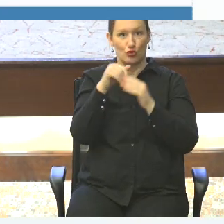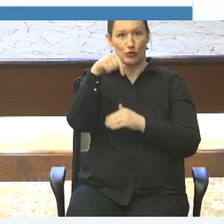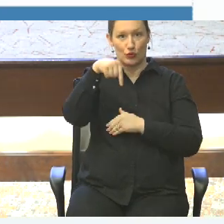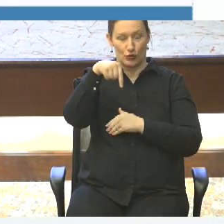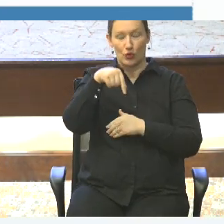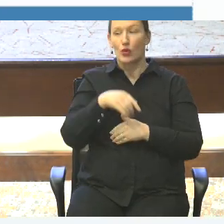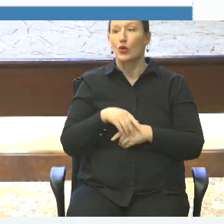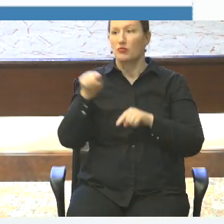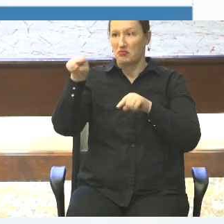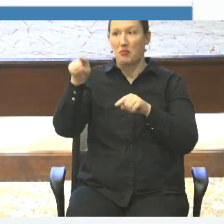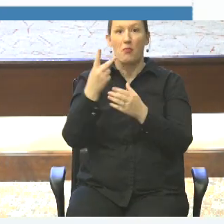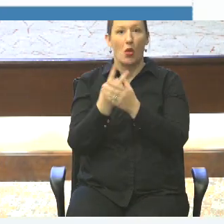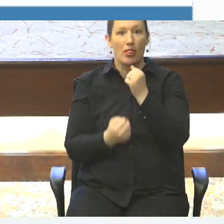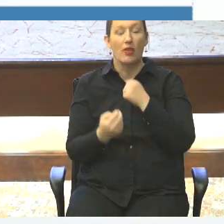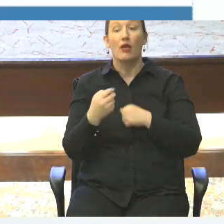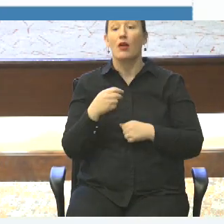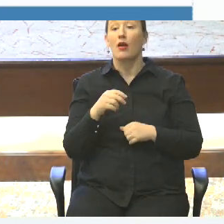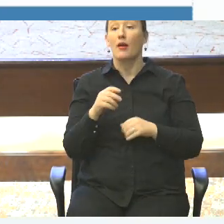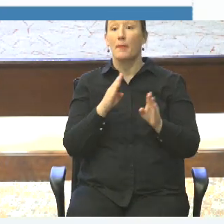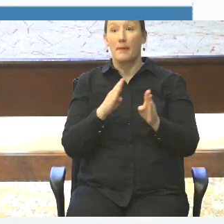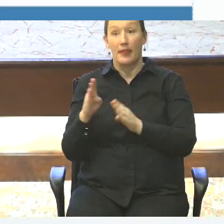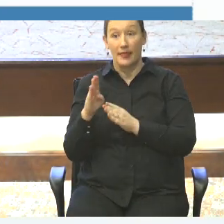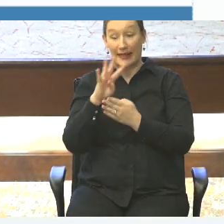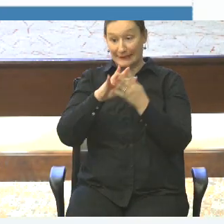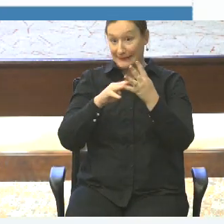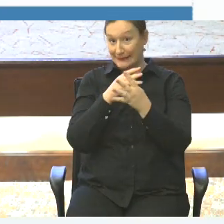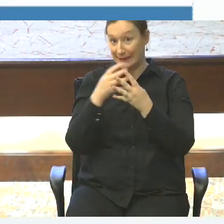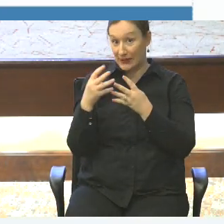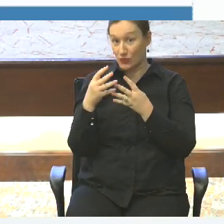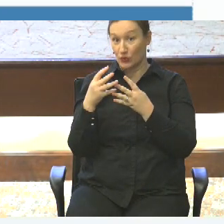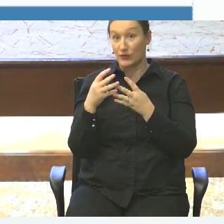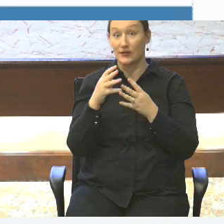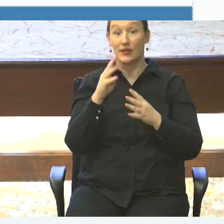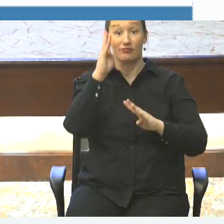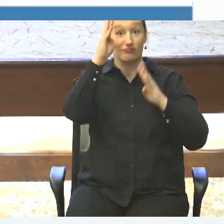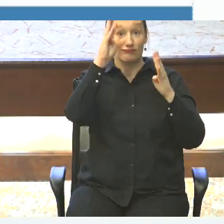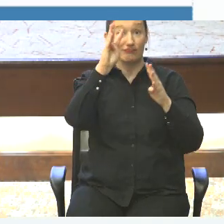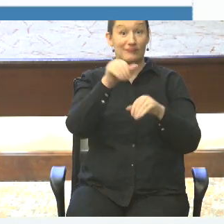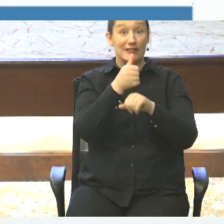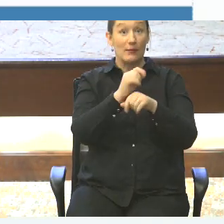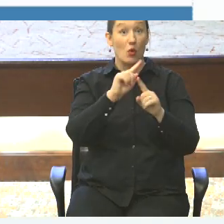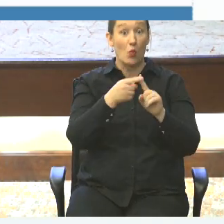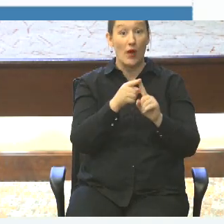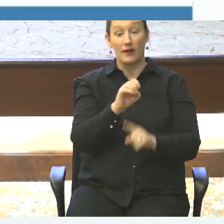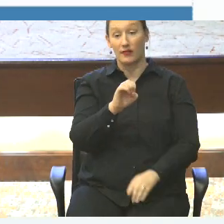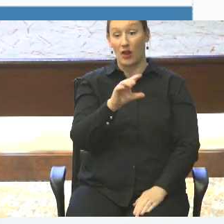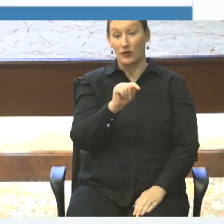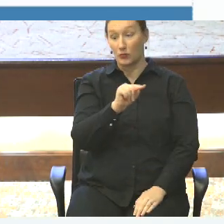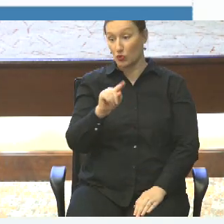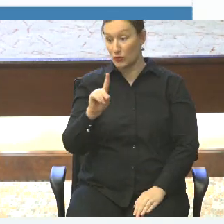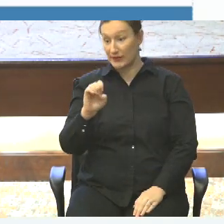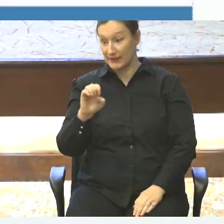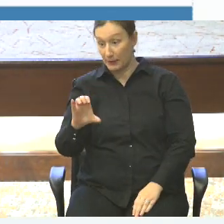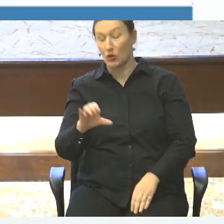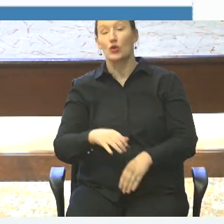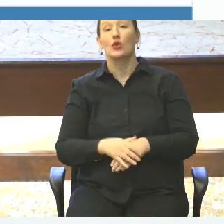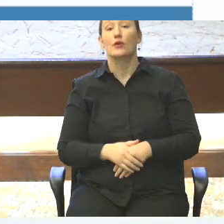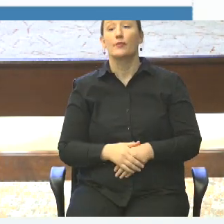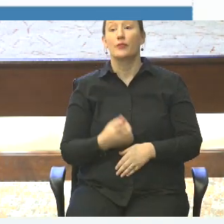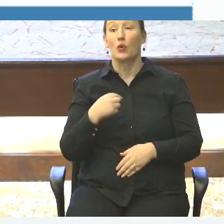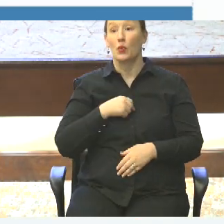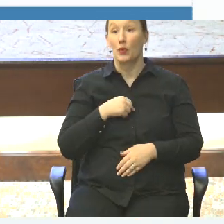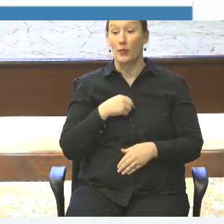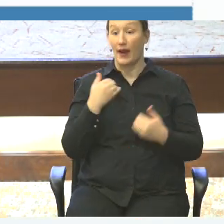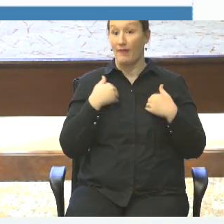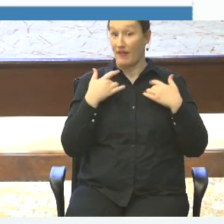opening plan and schedules, which would be drafted from between October and December, We would host sneak peek events from November